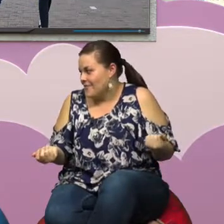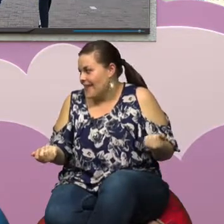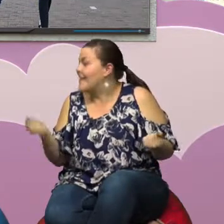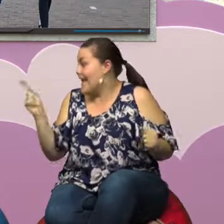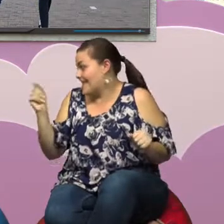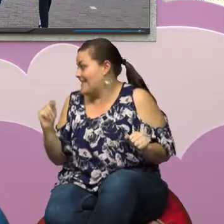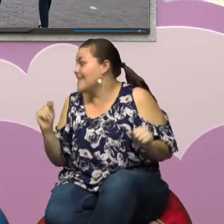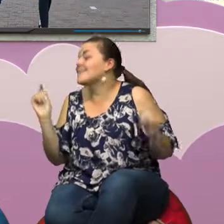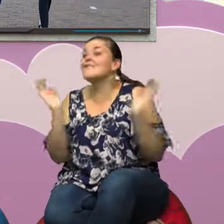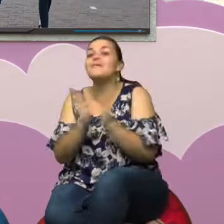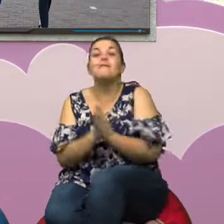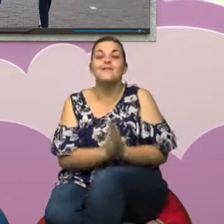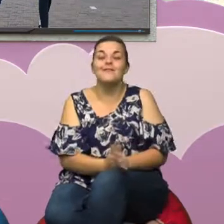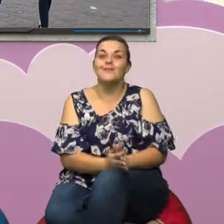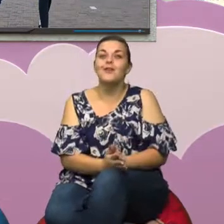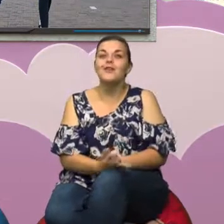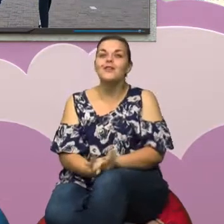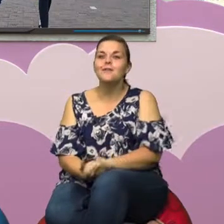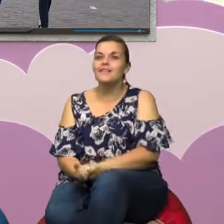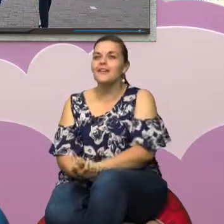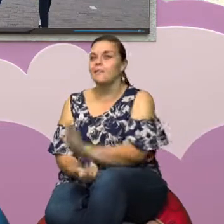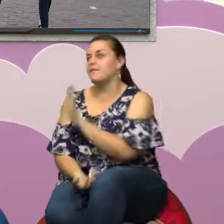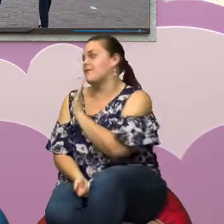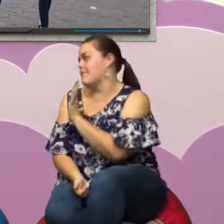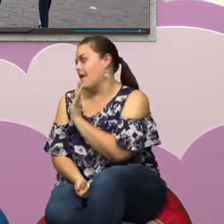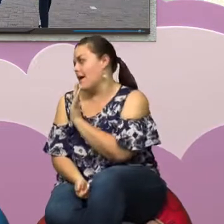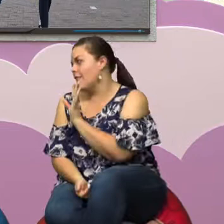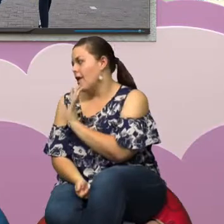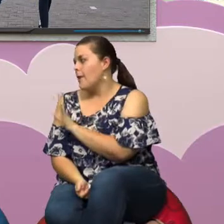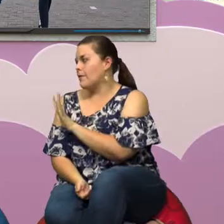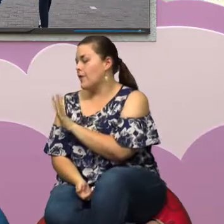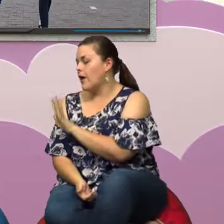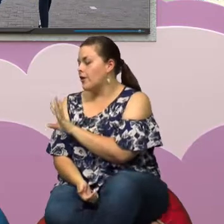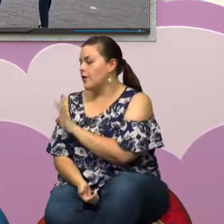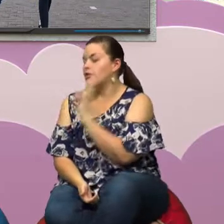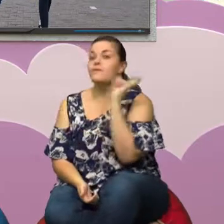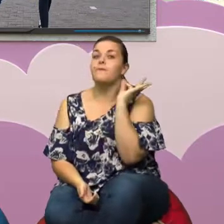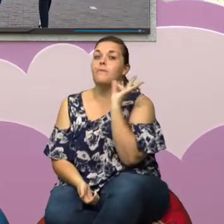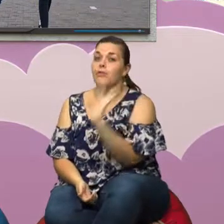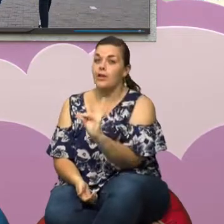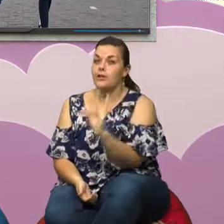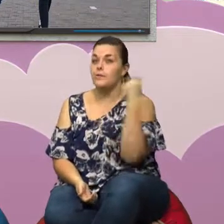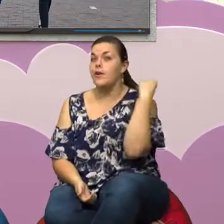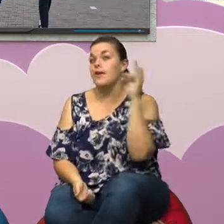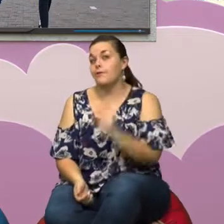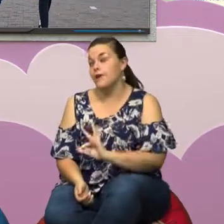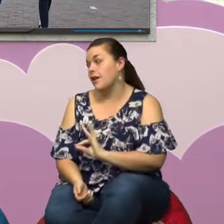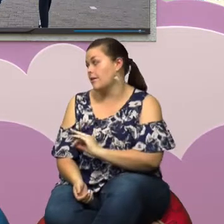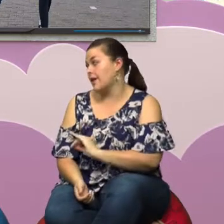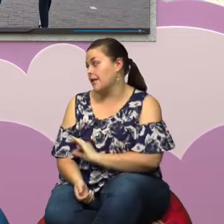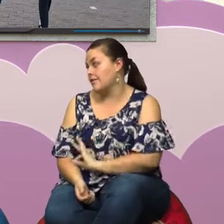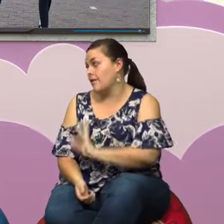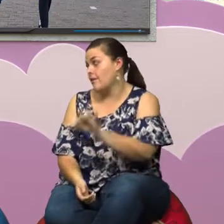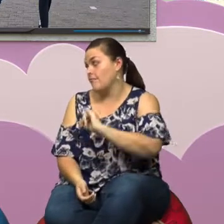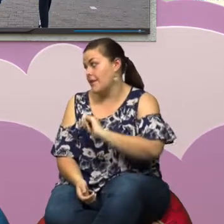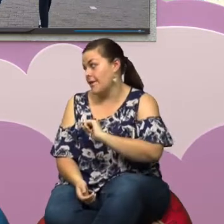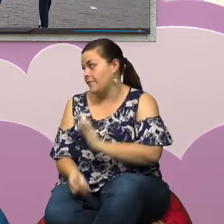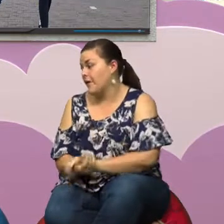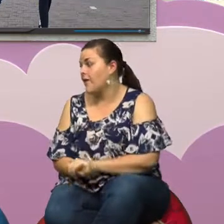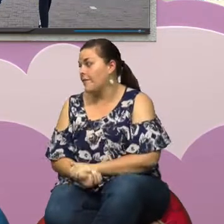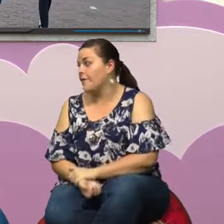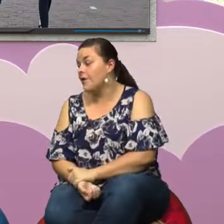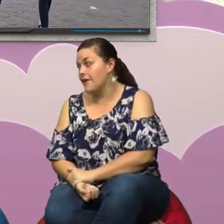groove of it. Yes, it's a super fun song. Usually we sing it up until 5, but we are only going to do from 3. So we only have 3 little duckies that are